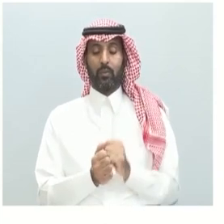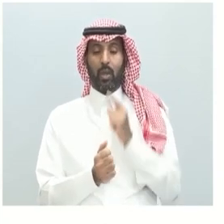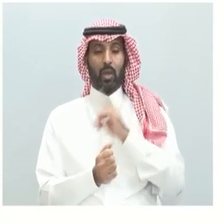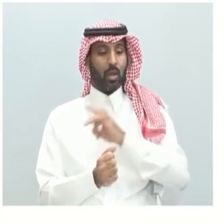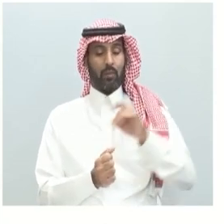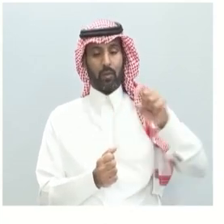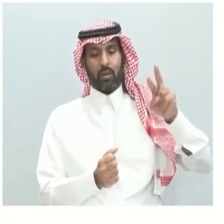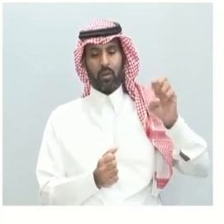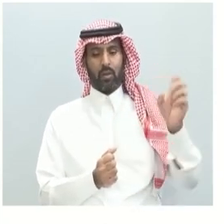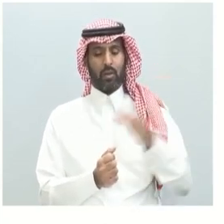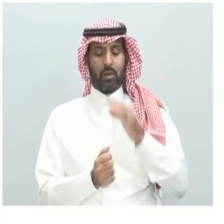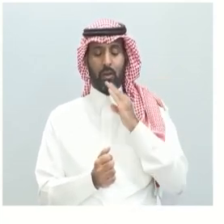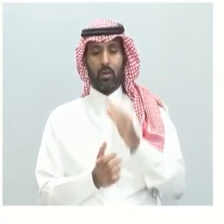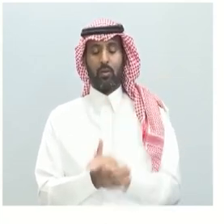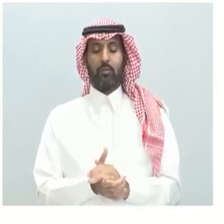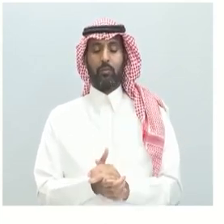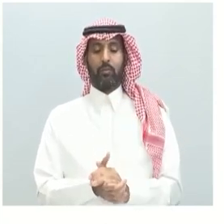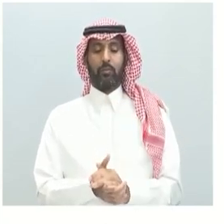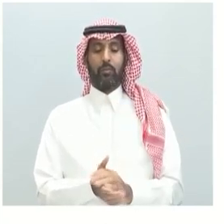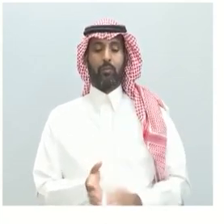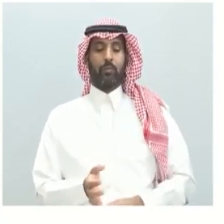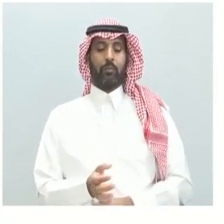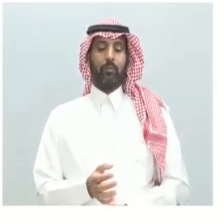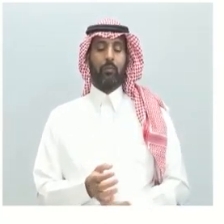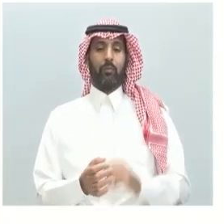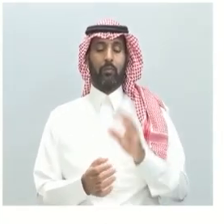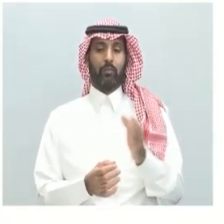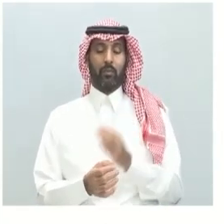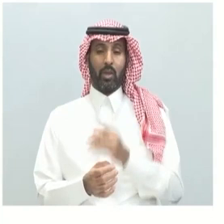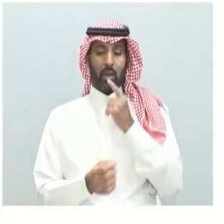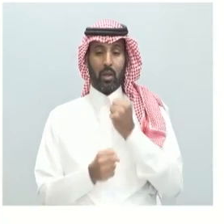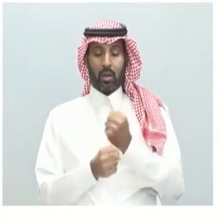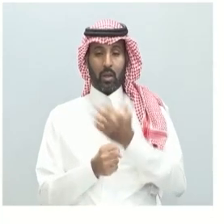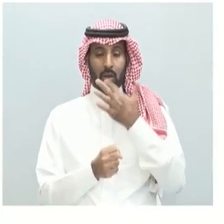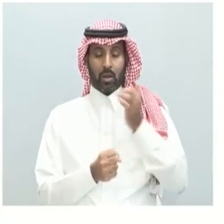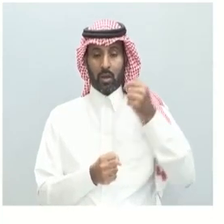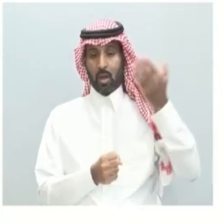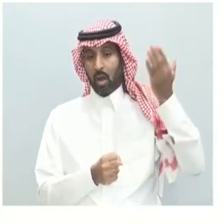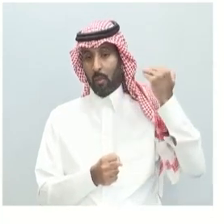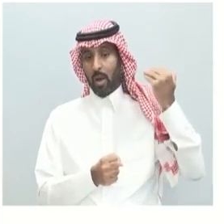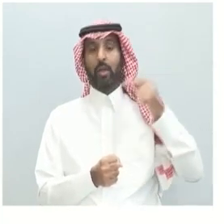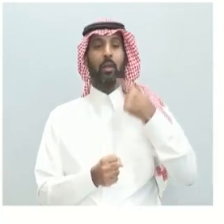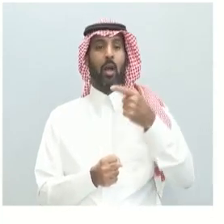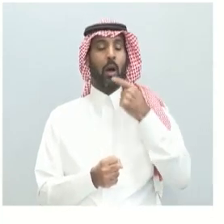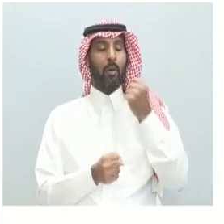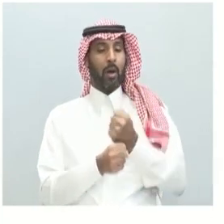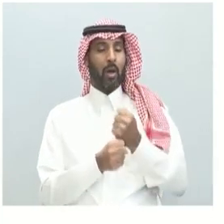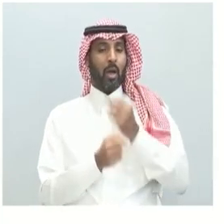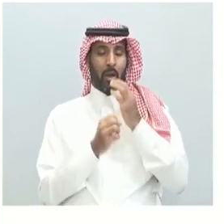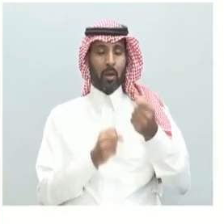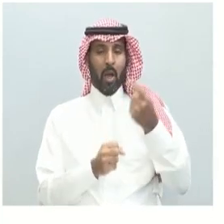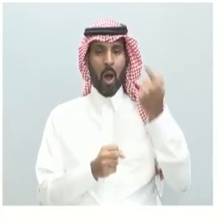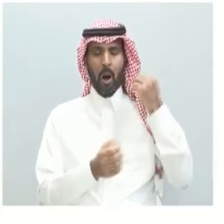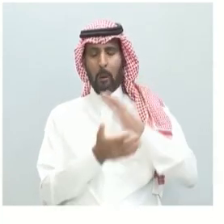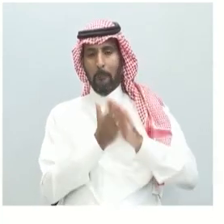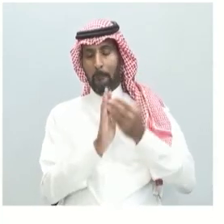ever, never, so far, or yet. We also use the simple past to talk about actions that were completed in